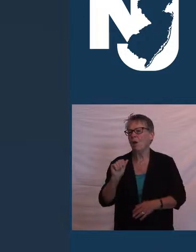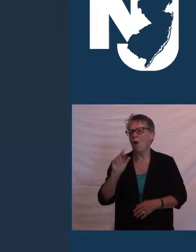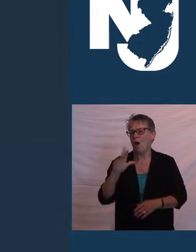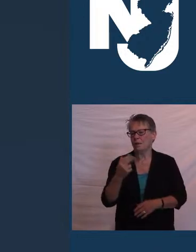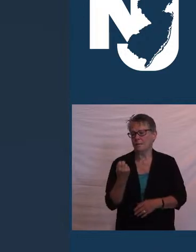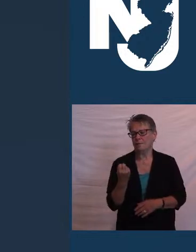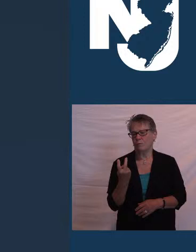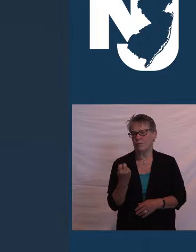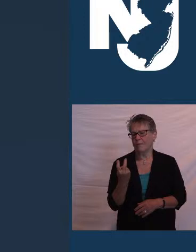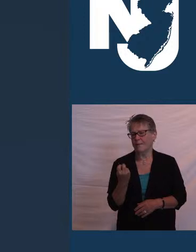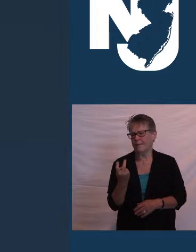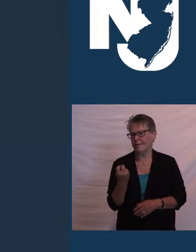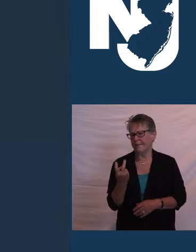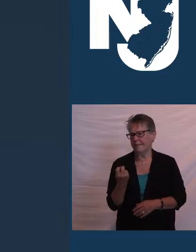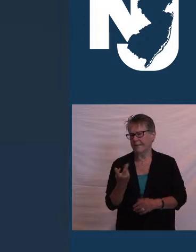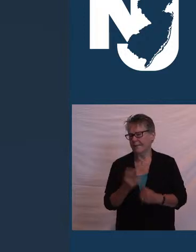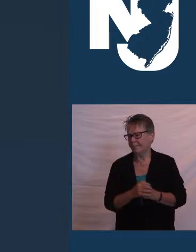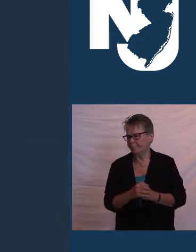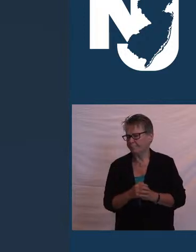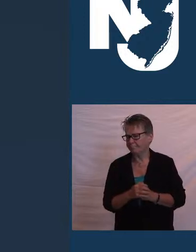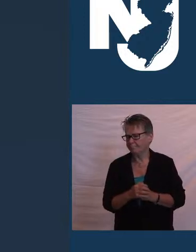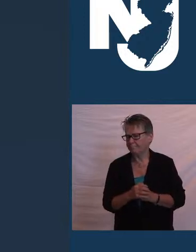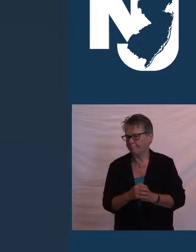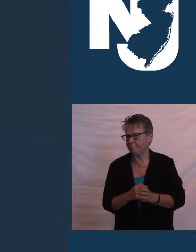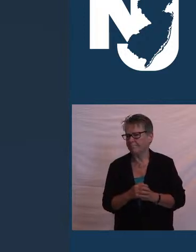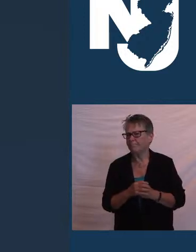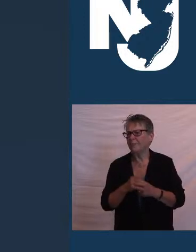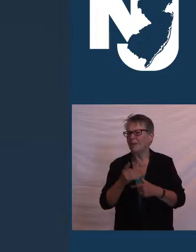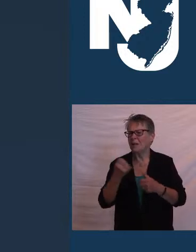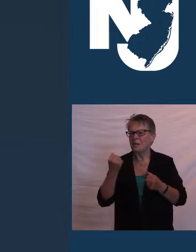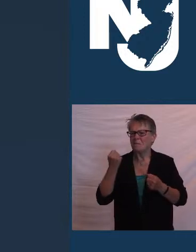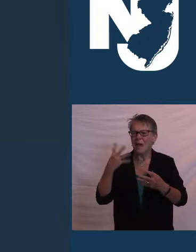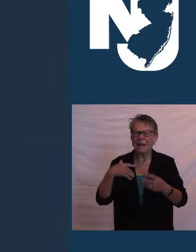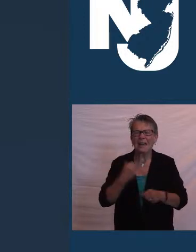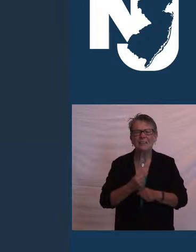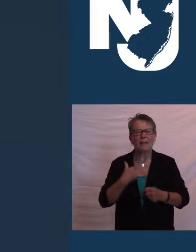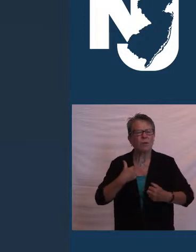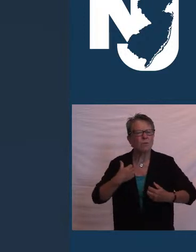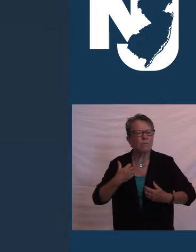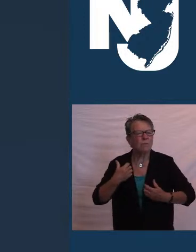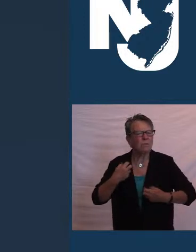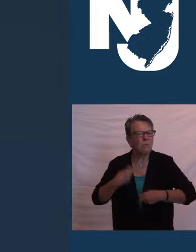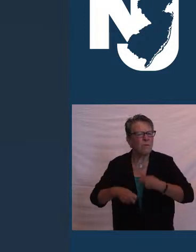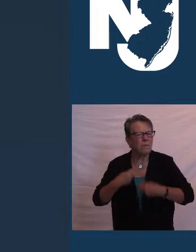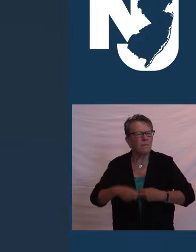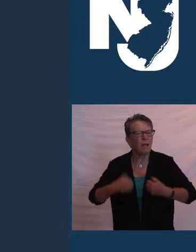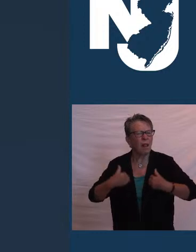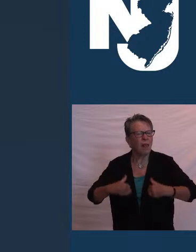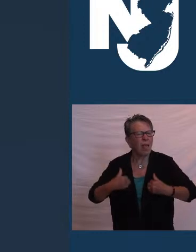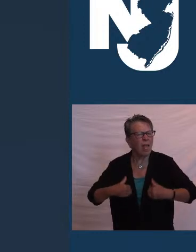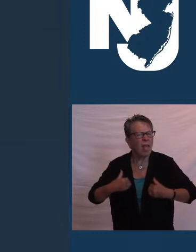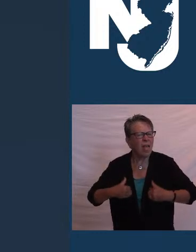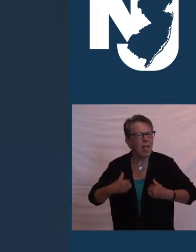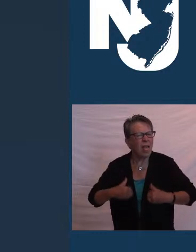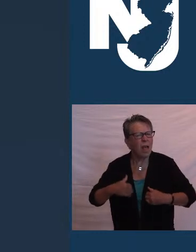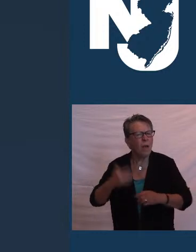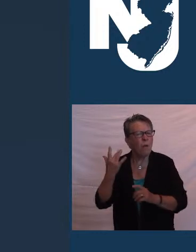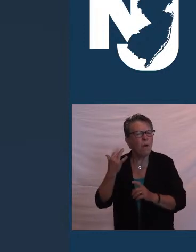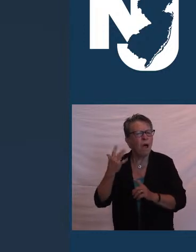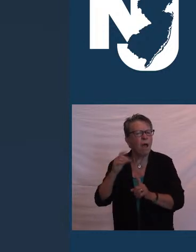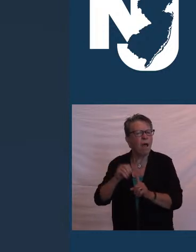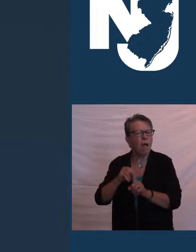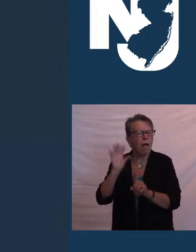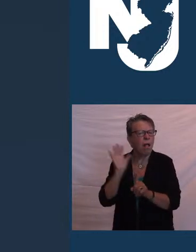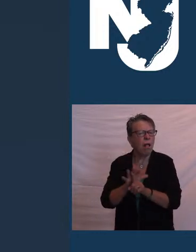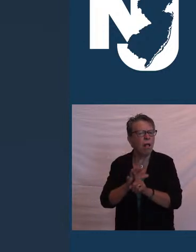had been years of suffering from respiratory ailments linked to Tim's heroic service at Ground Zero on the day of